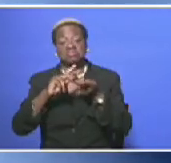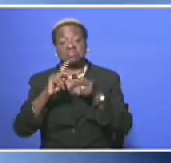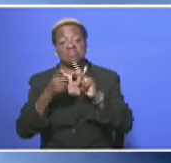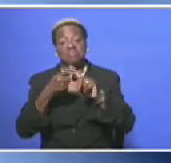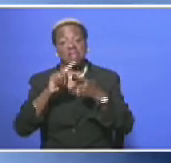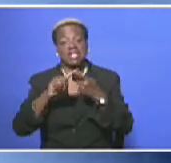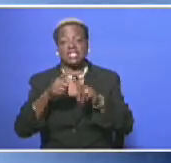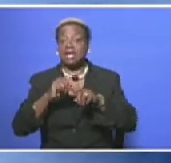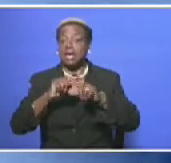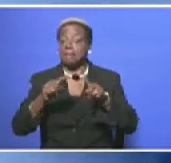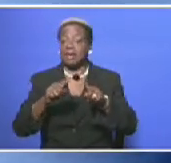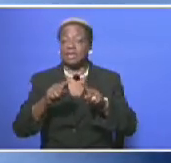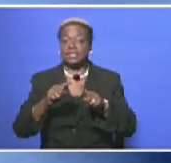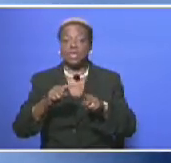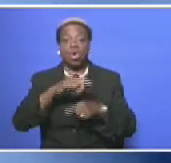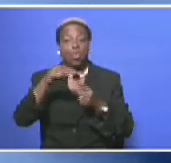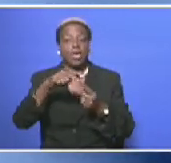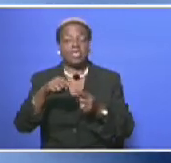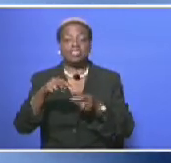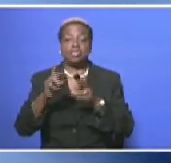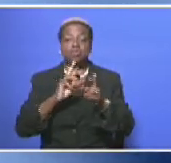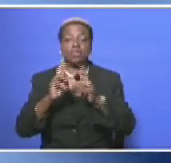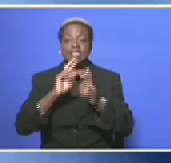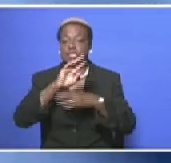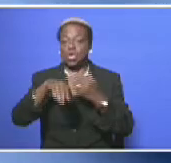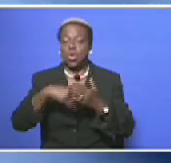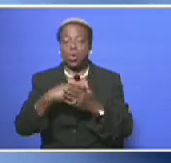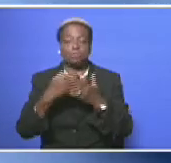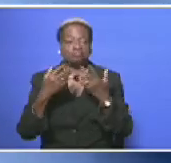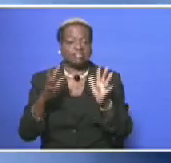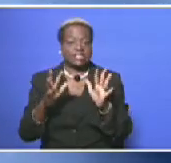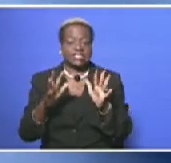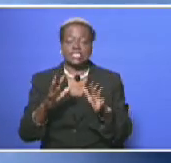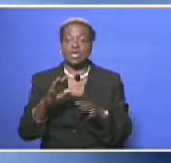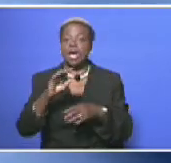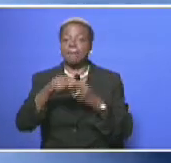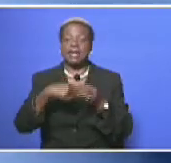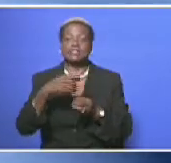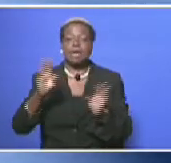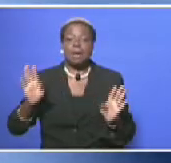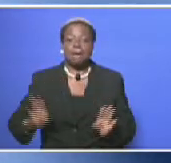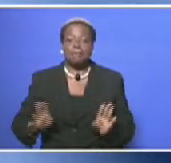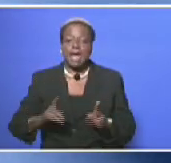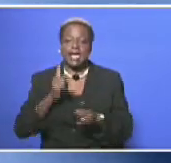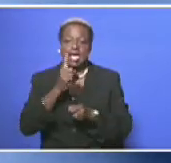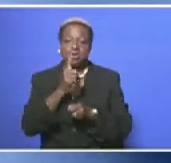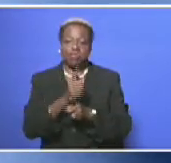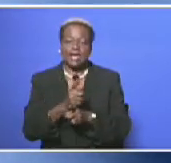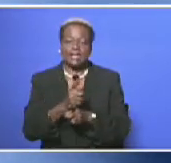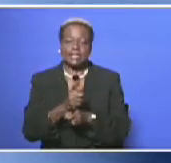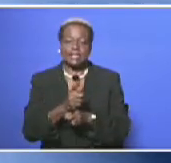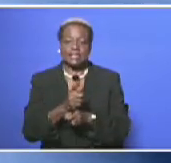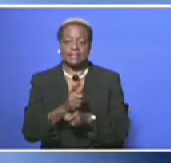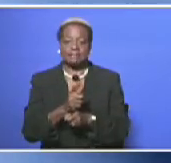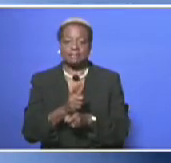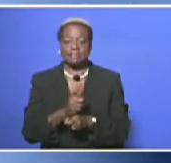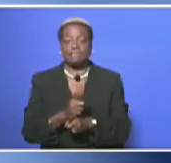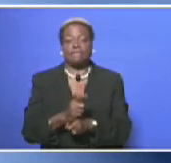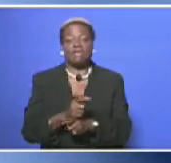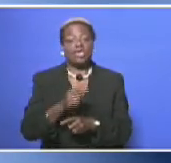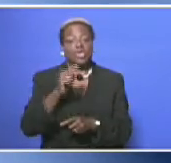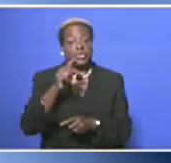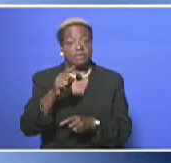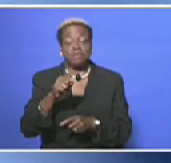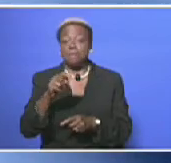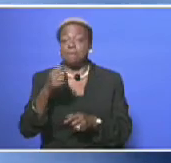bragging rights. So when the race is all over, it's all about bragging rights. So it's fierce competition. You make any mistake, and you'll go from first in the